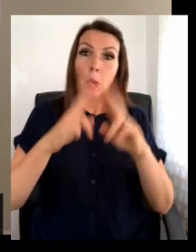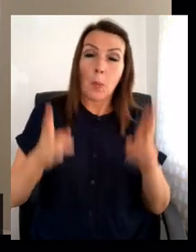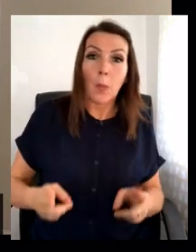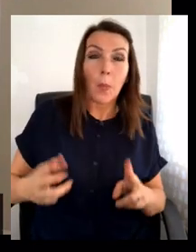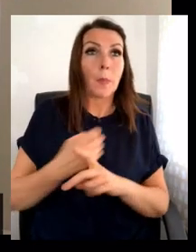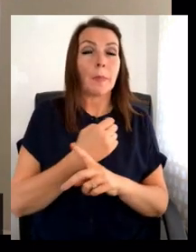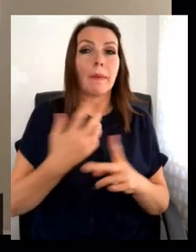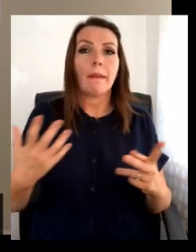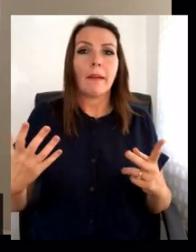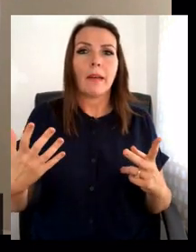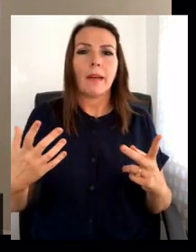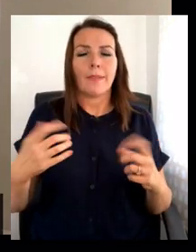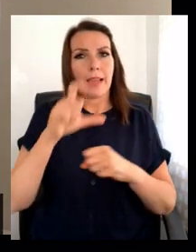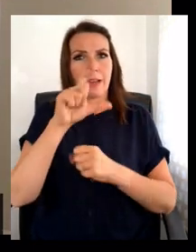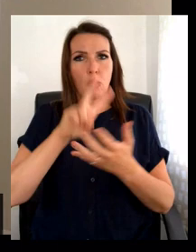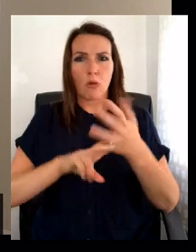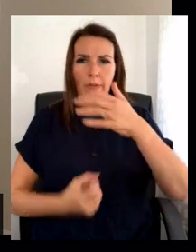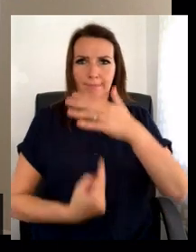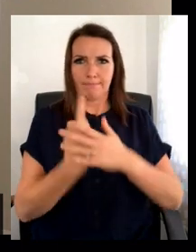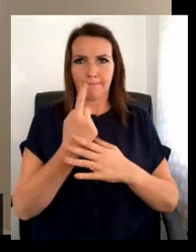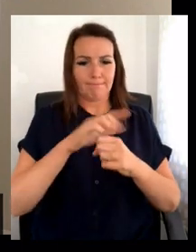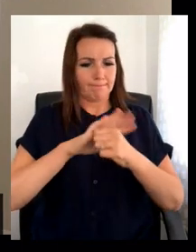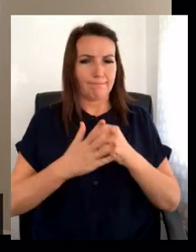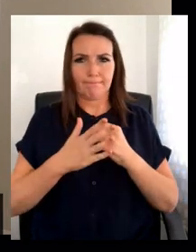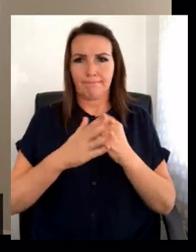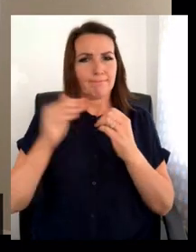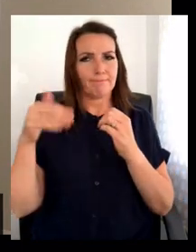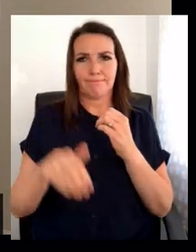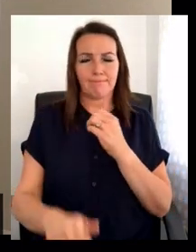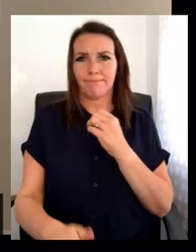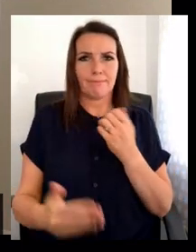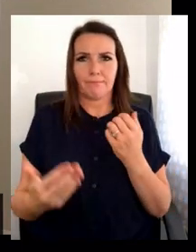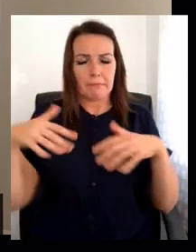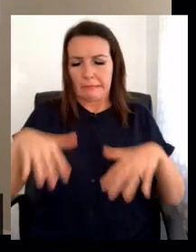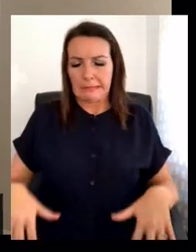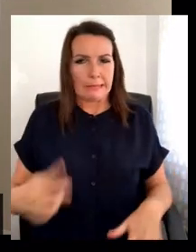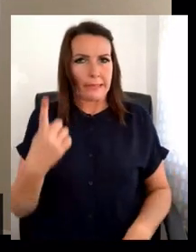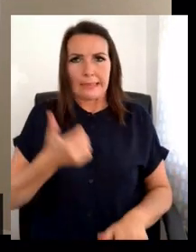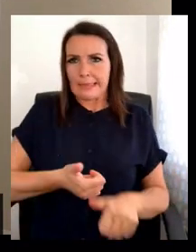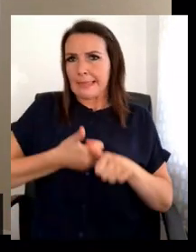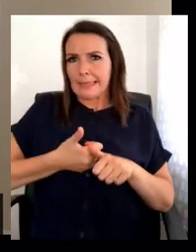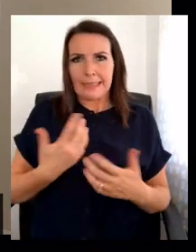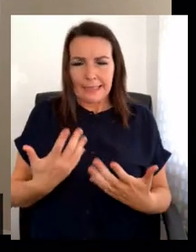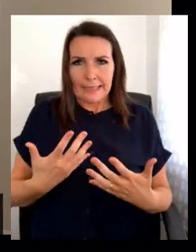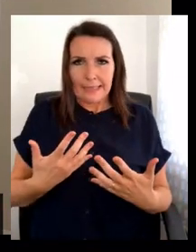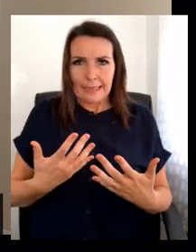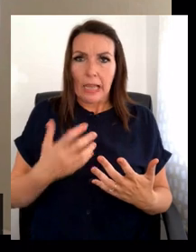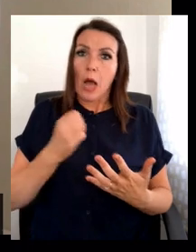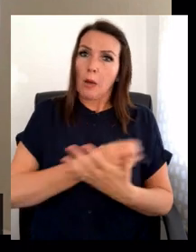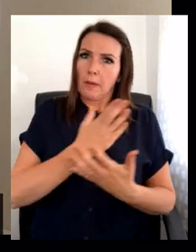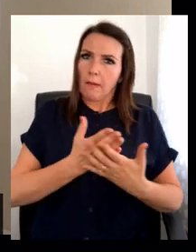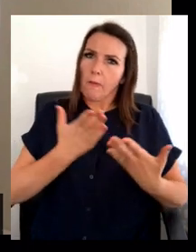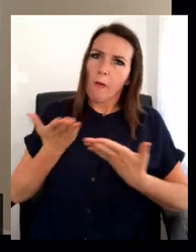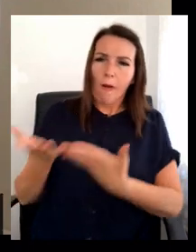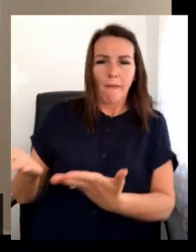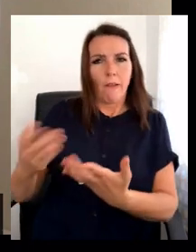with the pandemic, you know, all of that goes out the window. It's ever more hopeless. And I really wanted to make sure that we were able to offer something, but at the